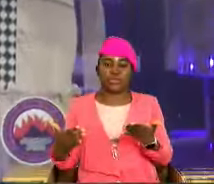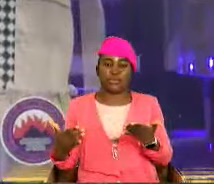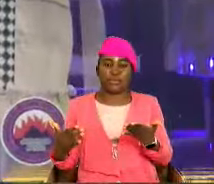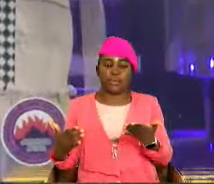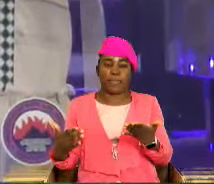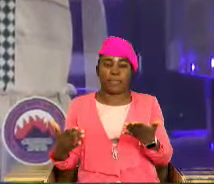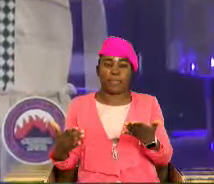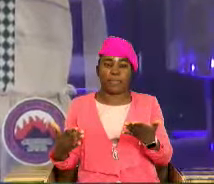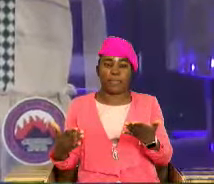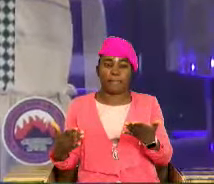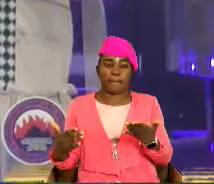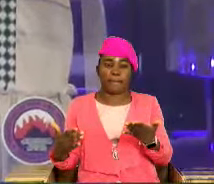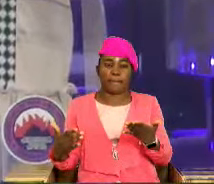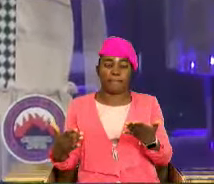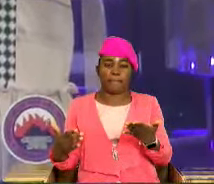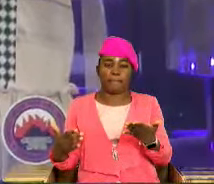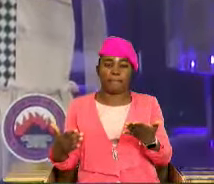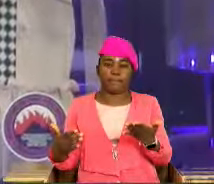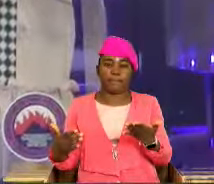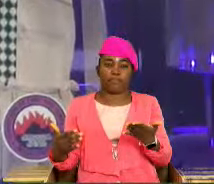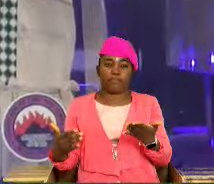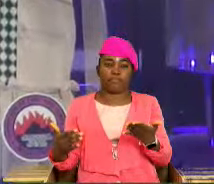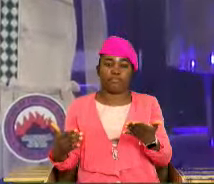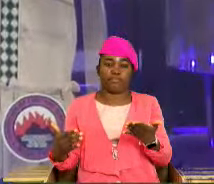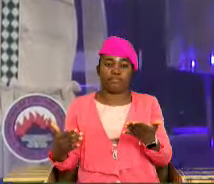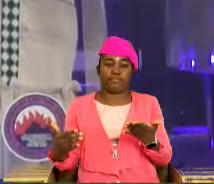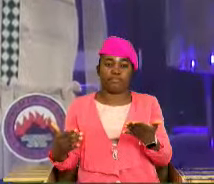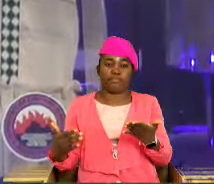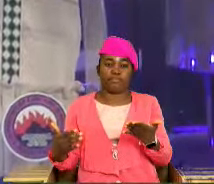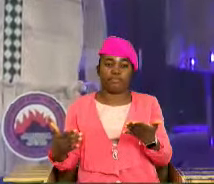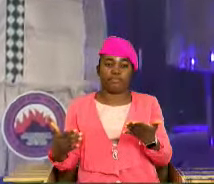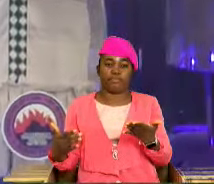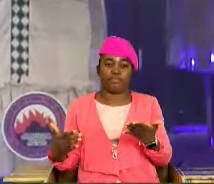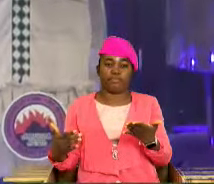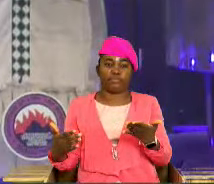section neutralizing destructive